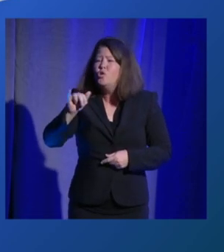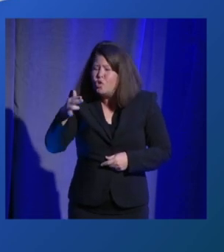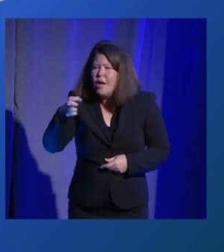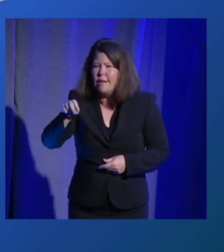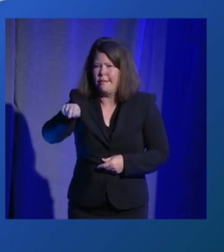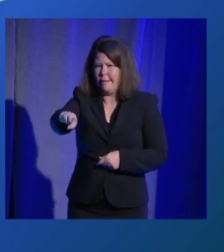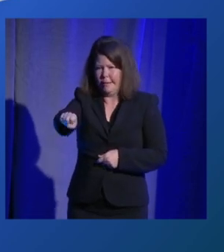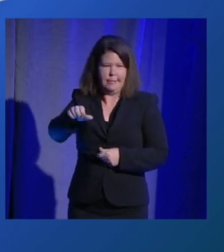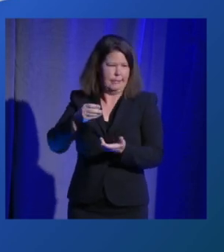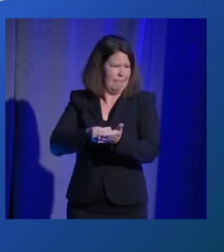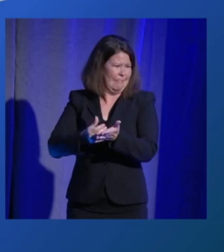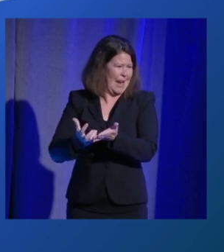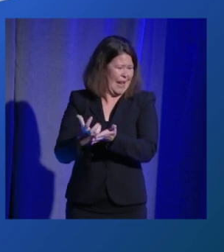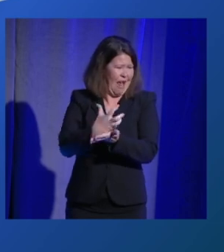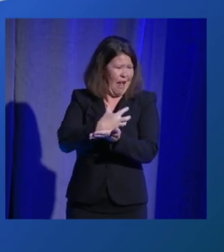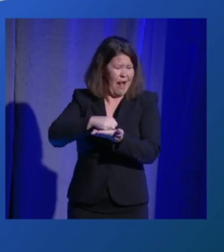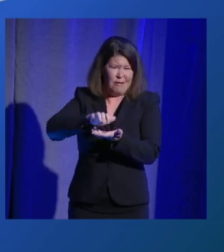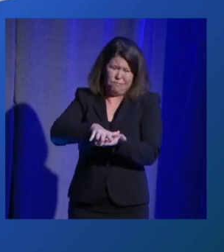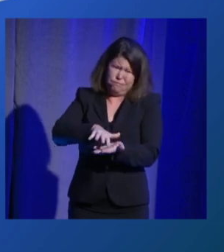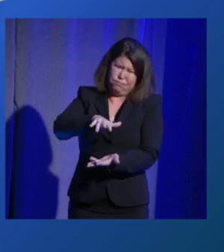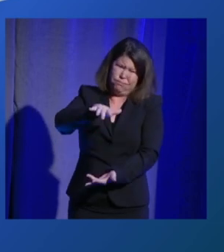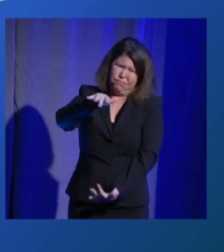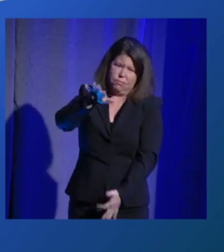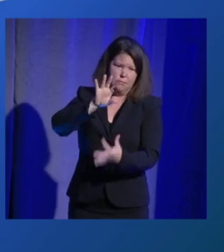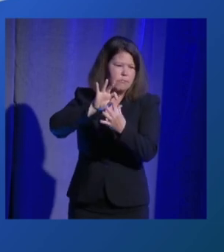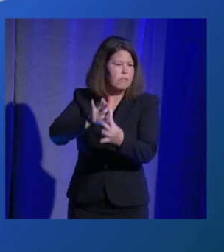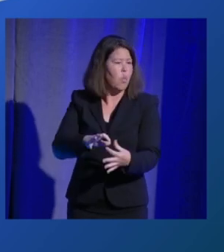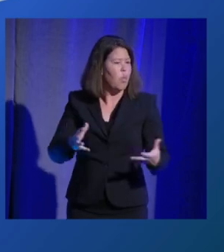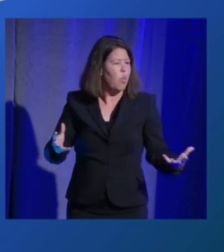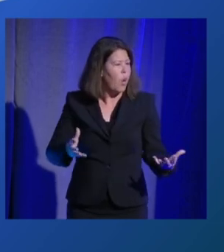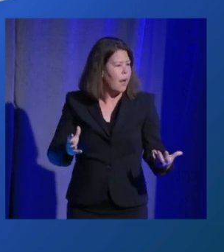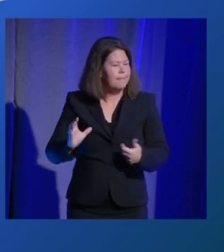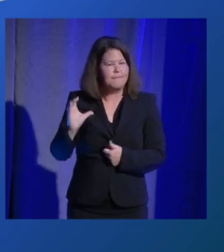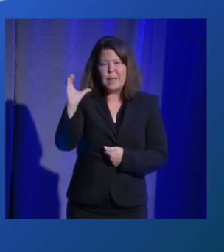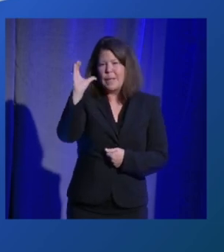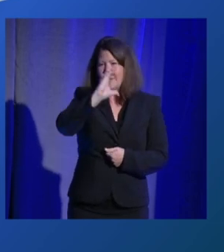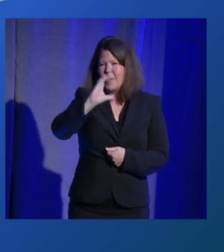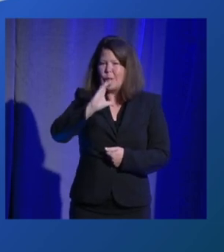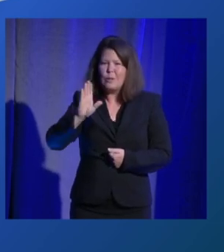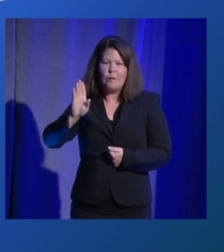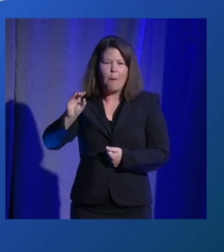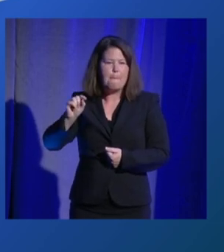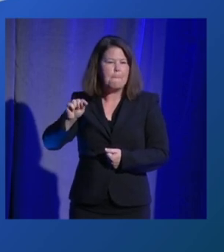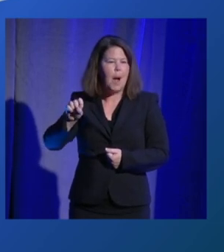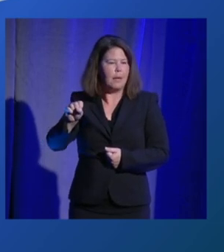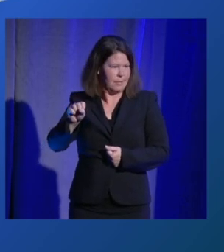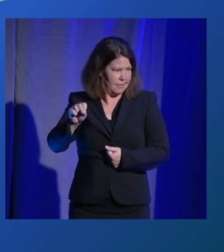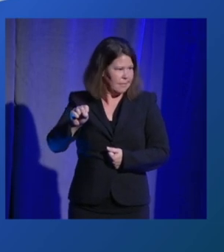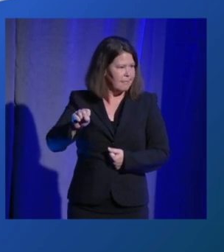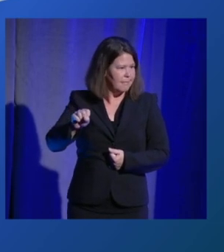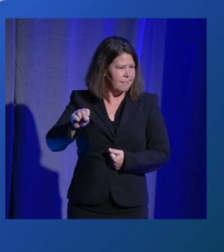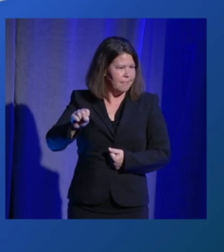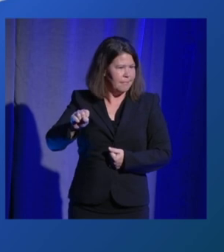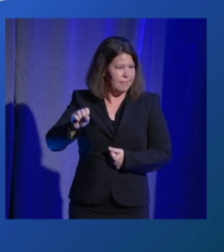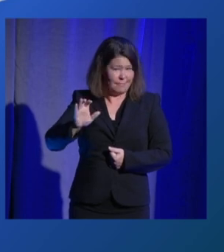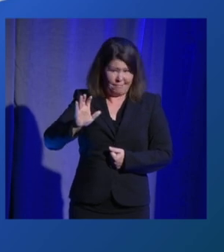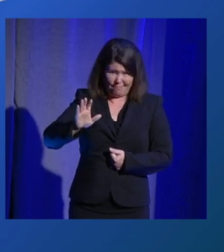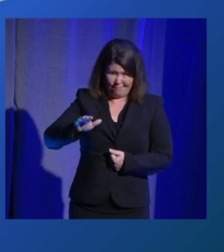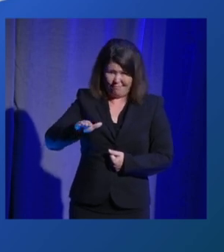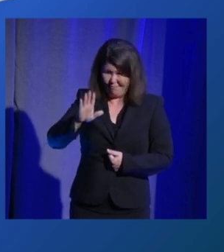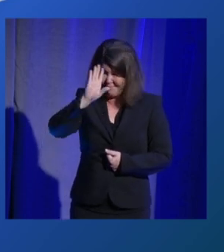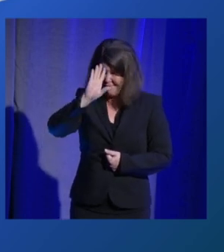Technologies built around the search box we have yet to organize the world's